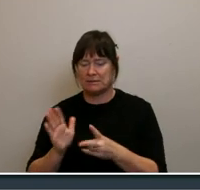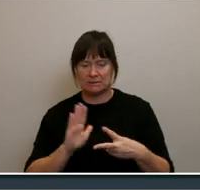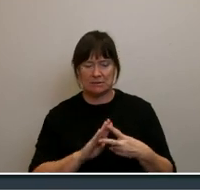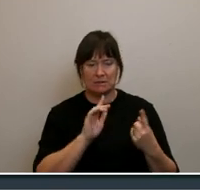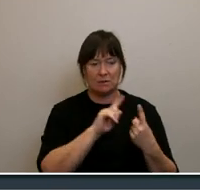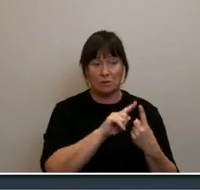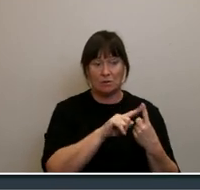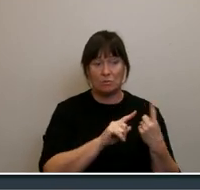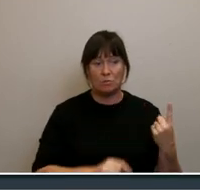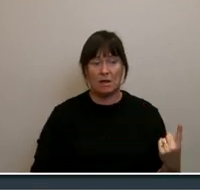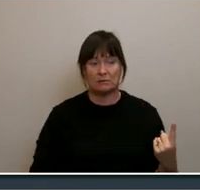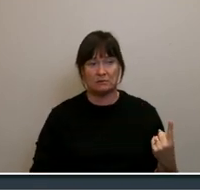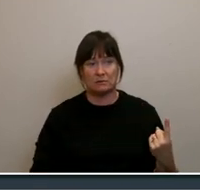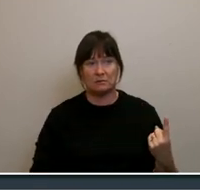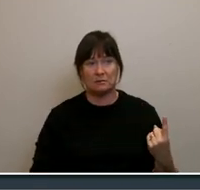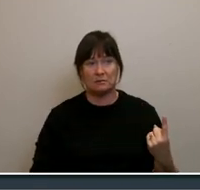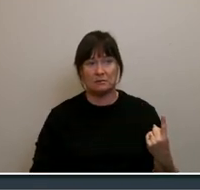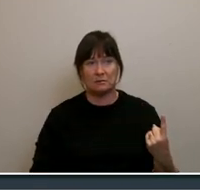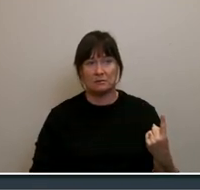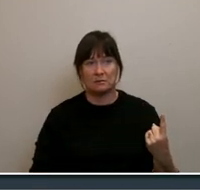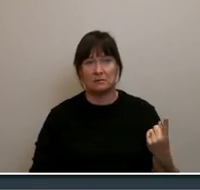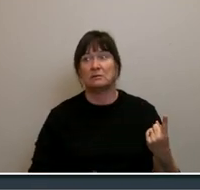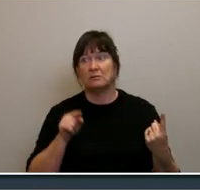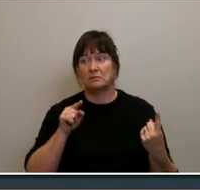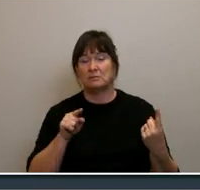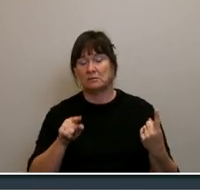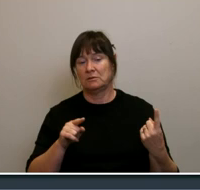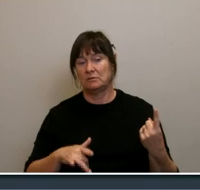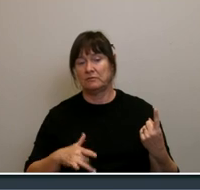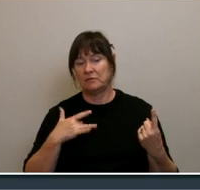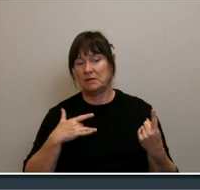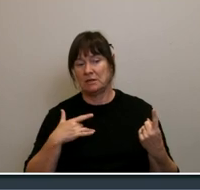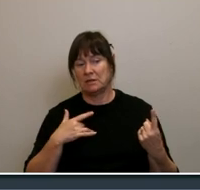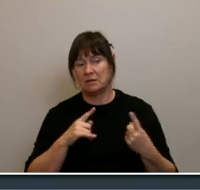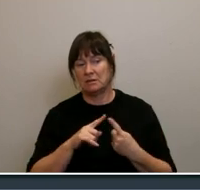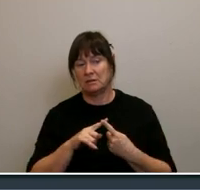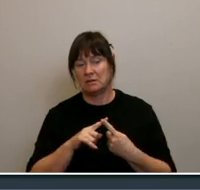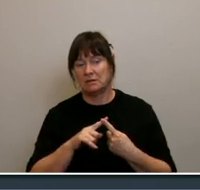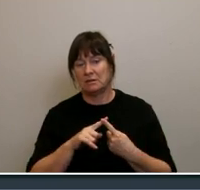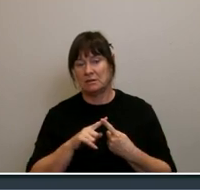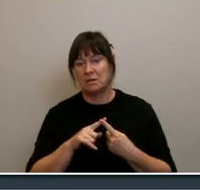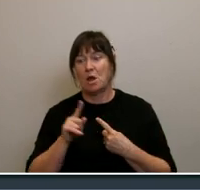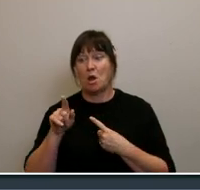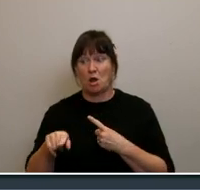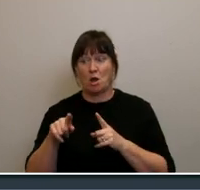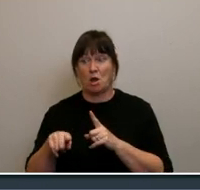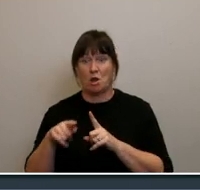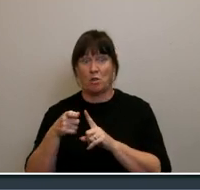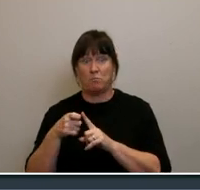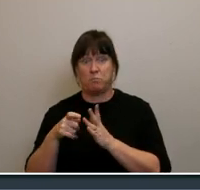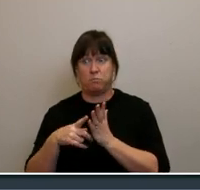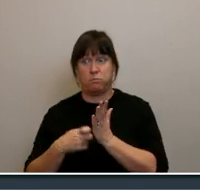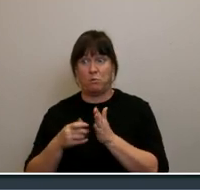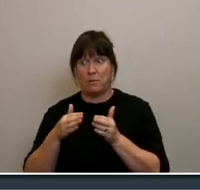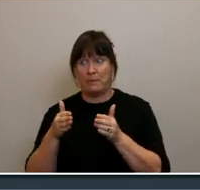be to, as you've long held position of making the port accountable and funding appropriately